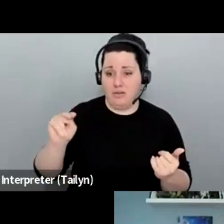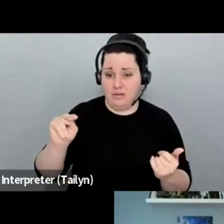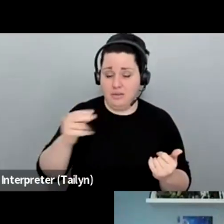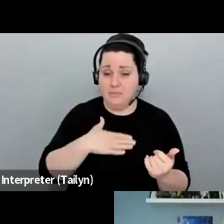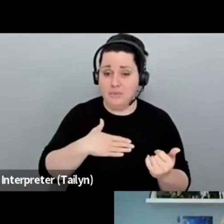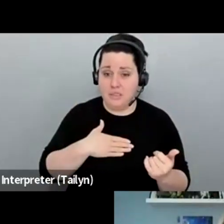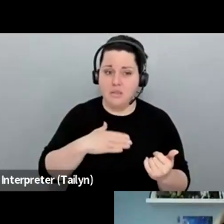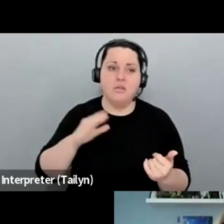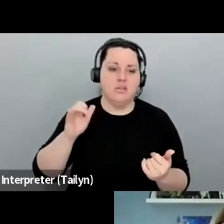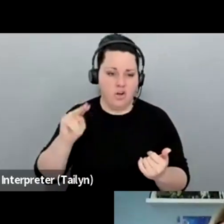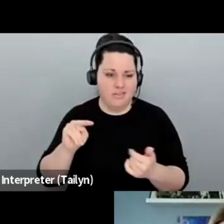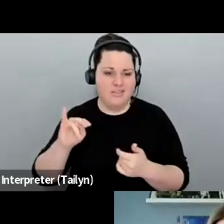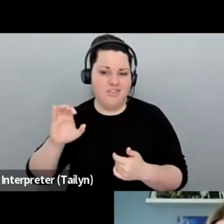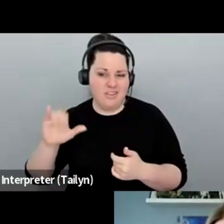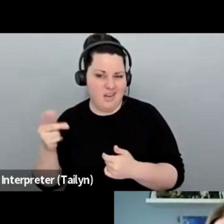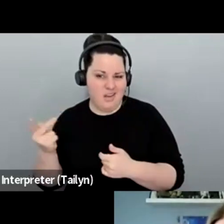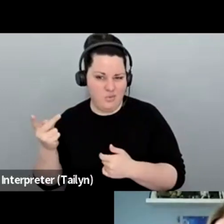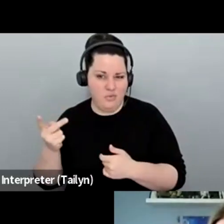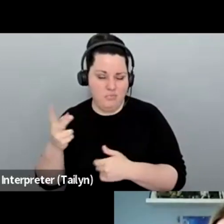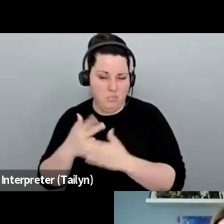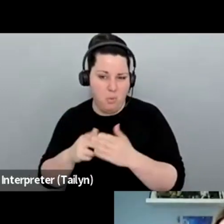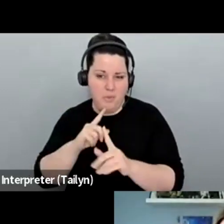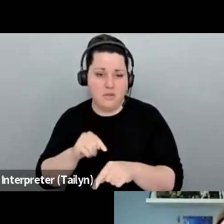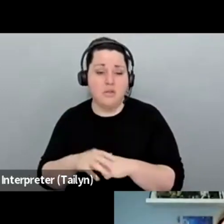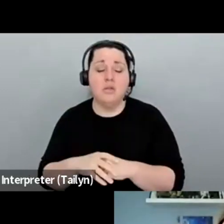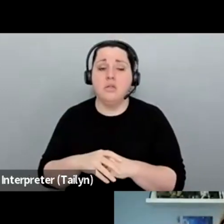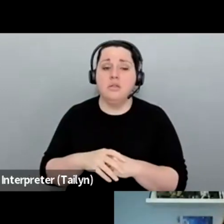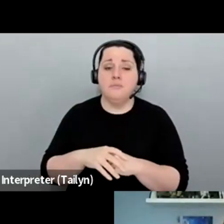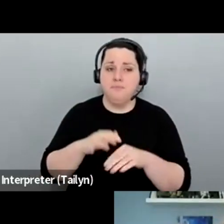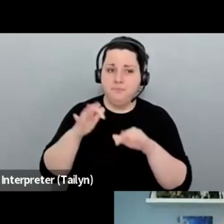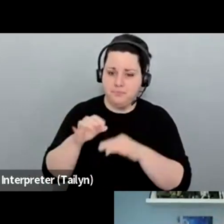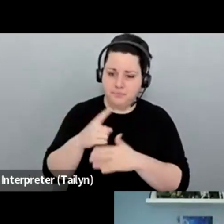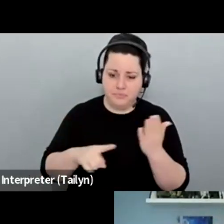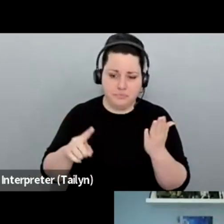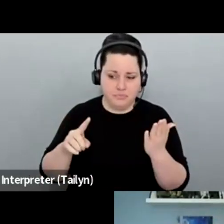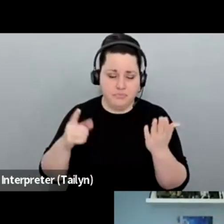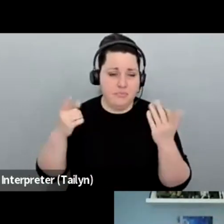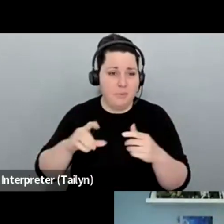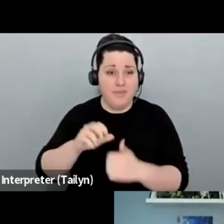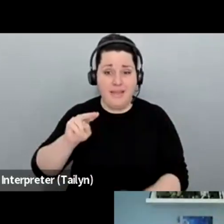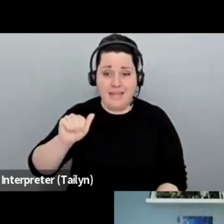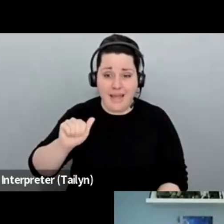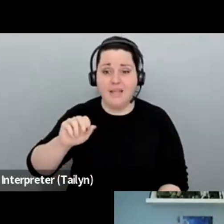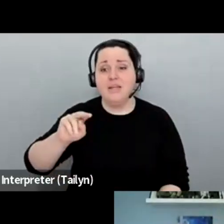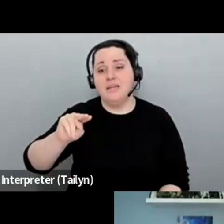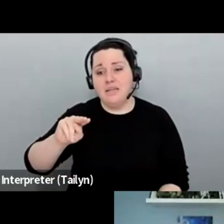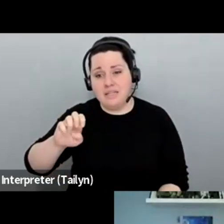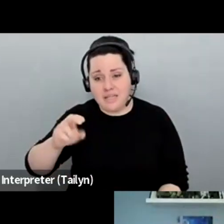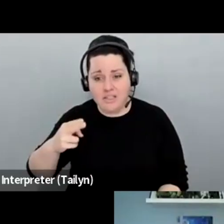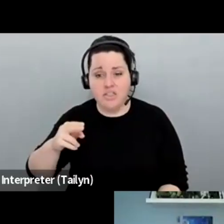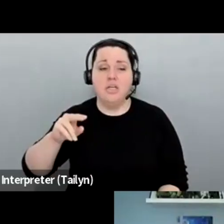little, Carson and Jessica kind of tag teaming this, to go over what we've been hearing around what's happening with the NEA, the NEH, and